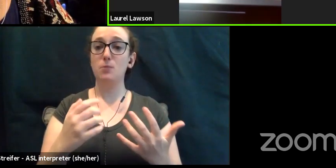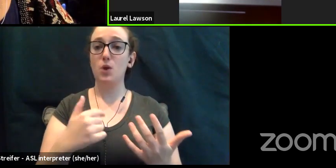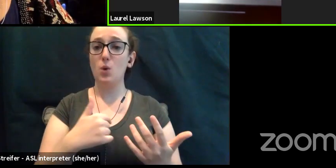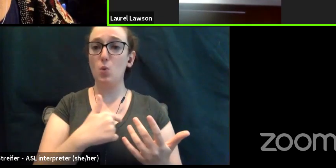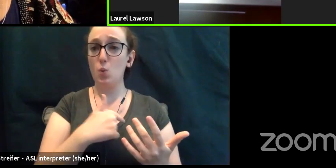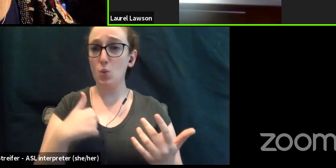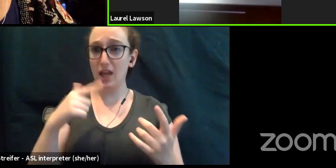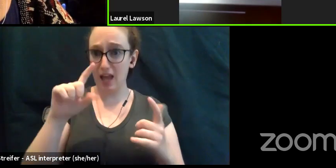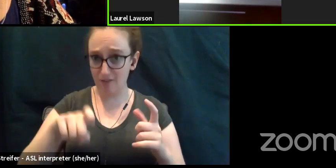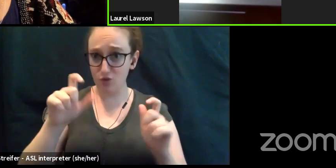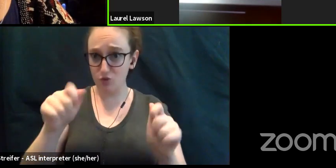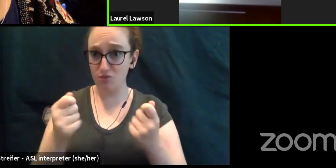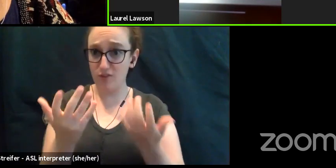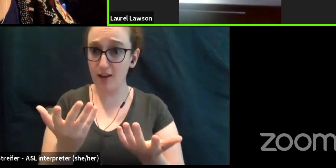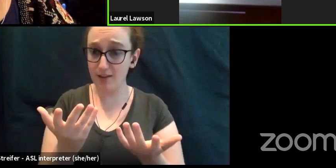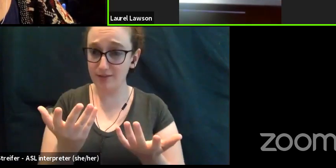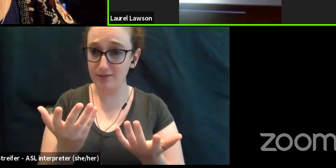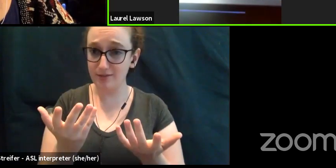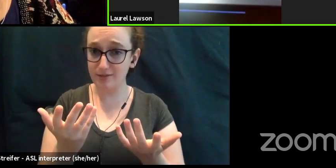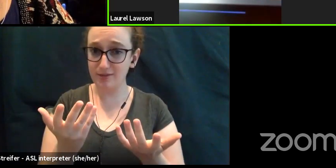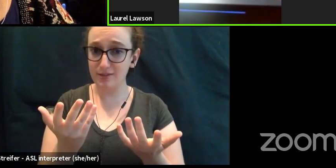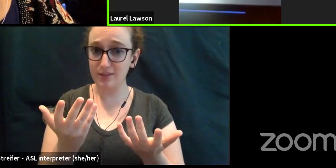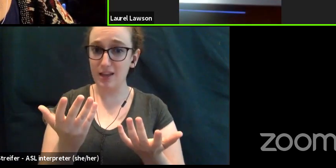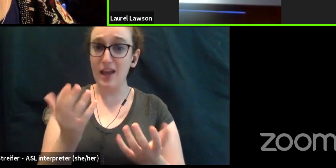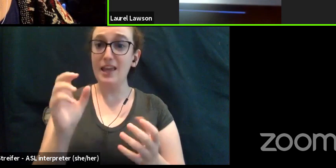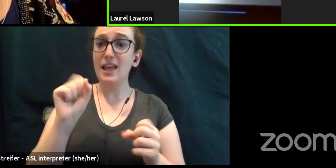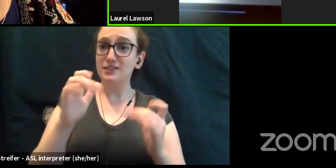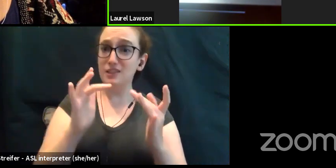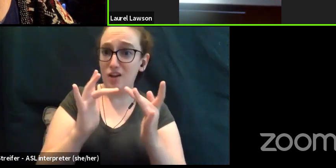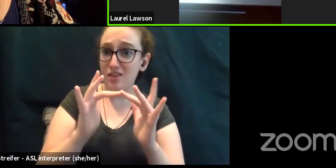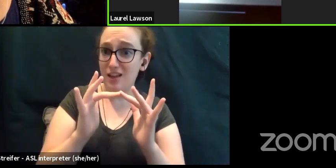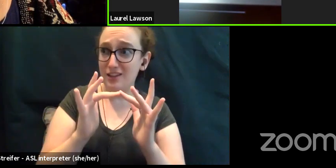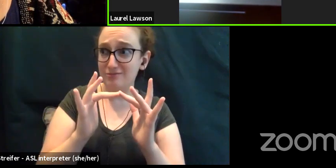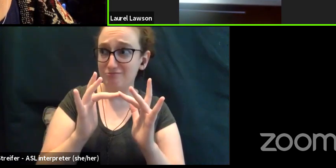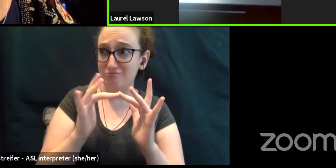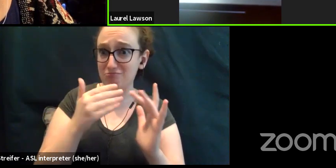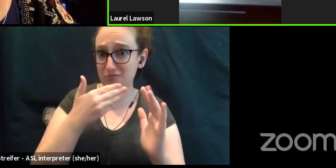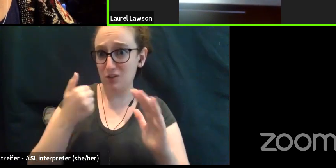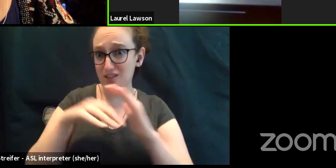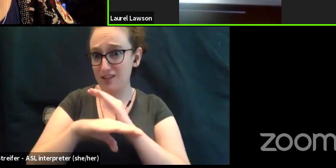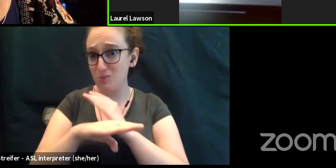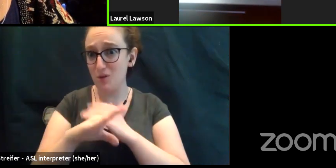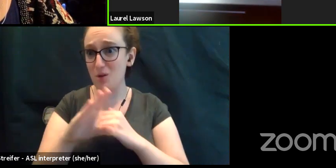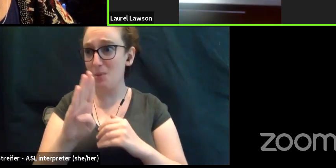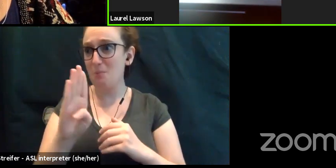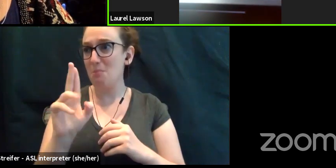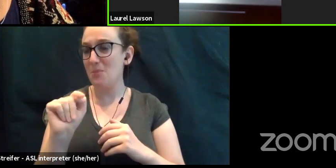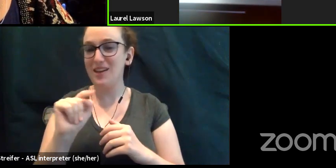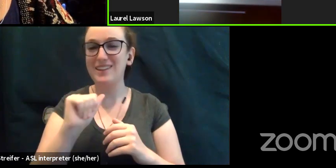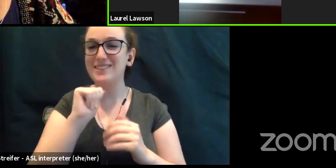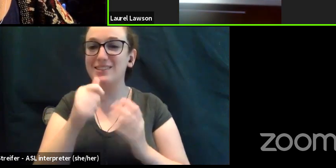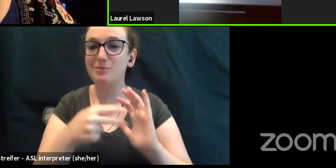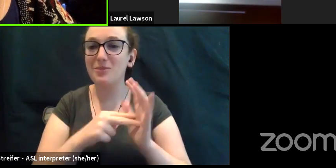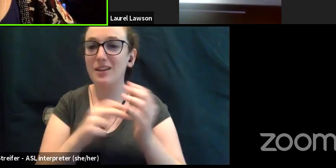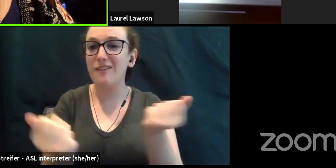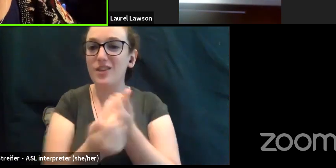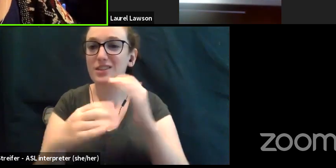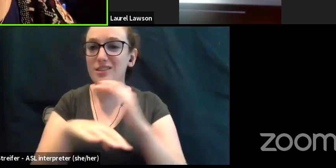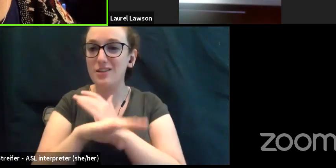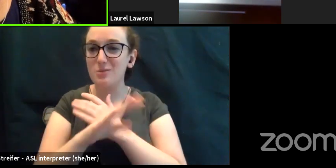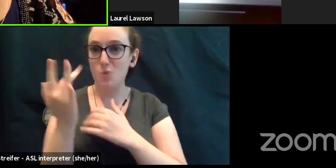to provide. Just because you're on a digital platform doesn't mean, oh, we're accessible now.